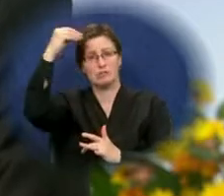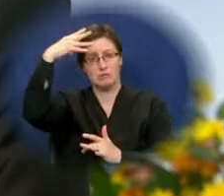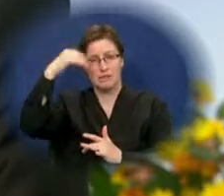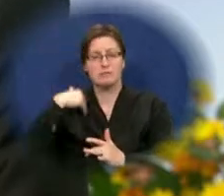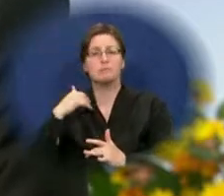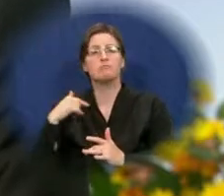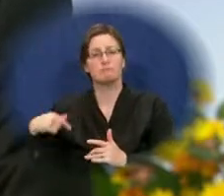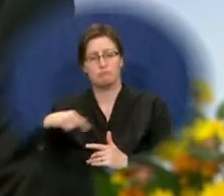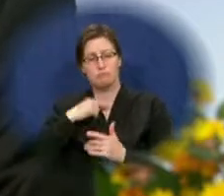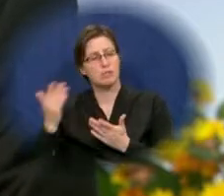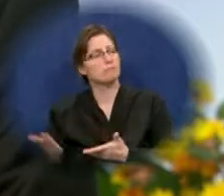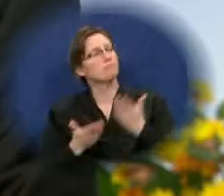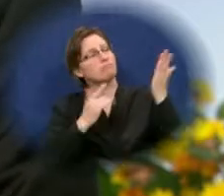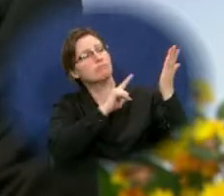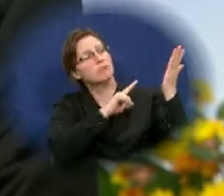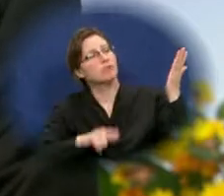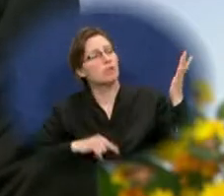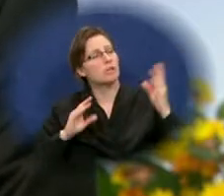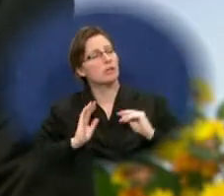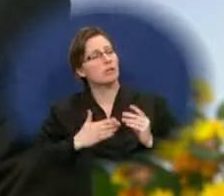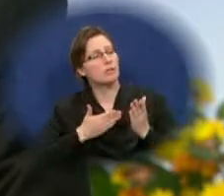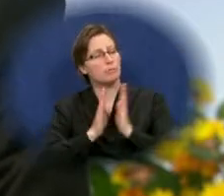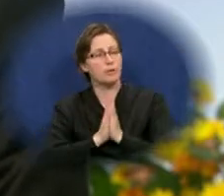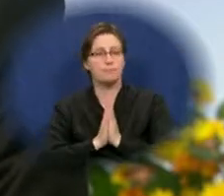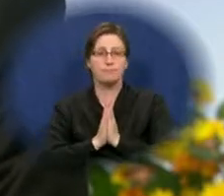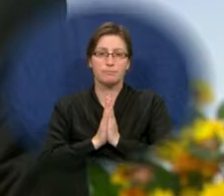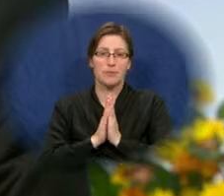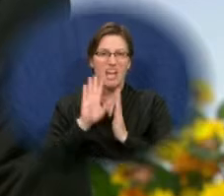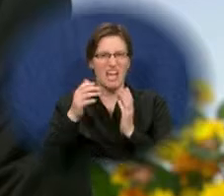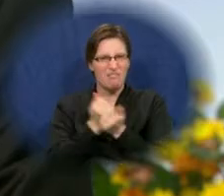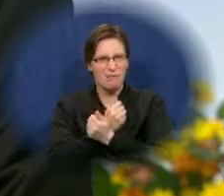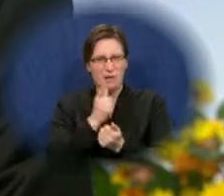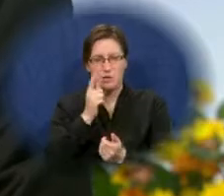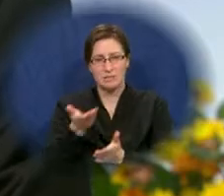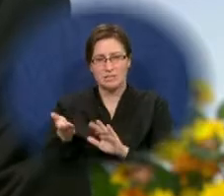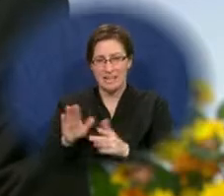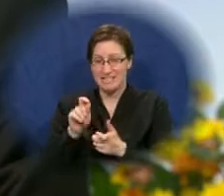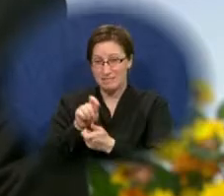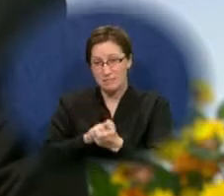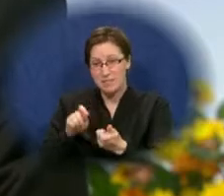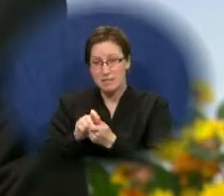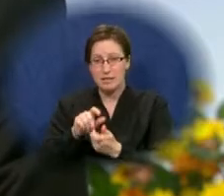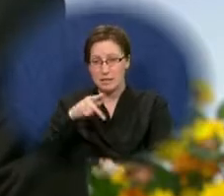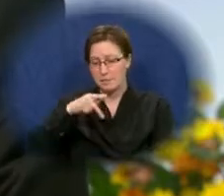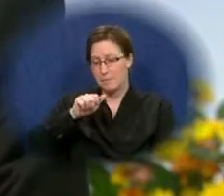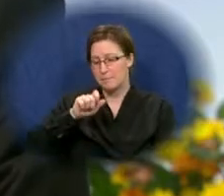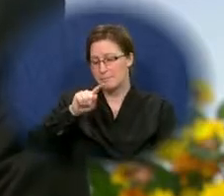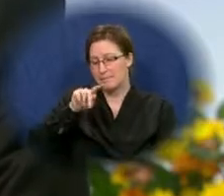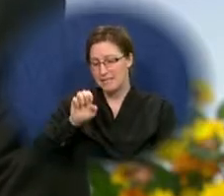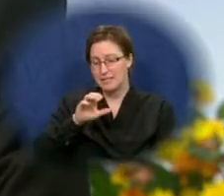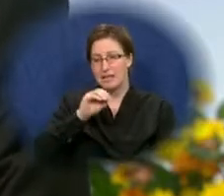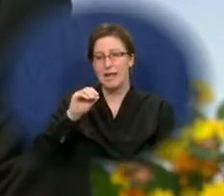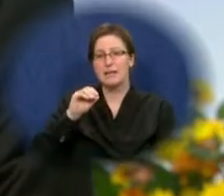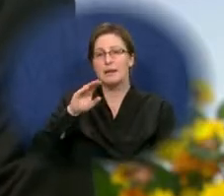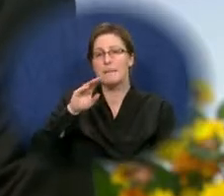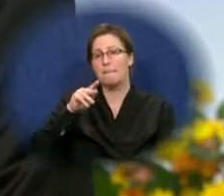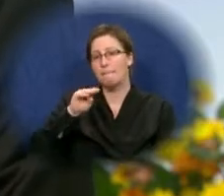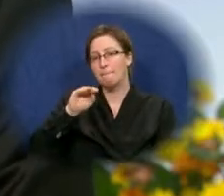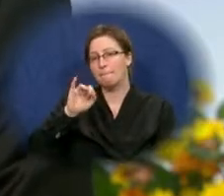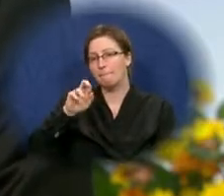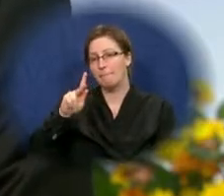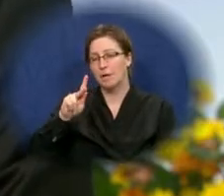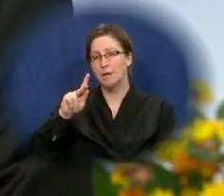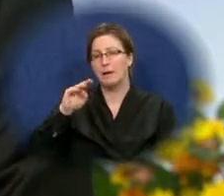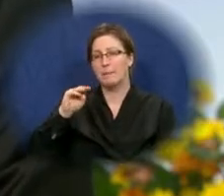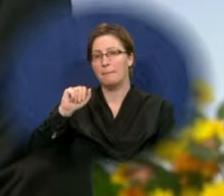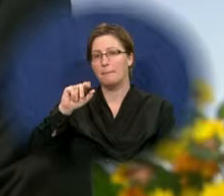Lord. Lord, hear our prayer. For all who have died, especially Pete and Mark Maley, our